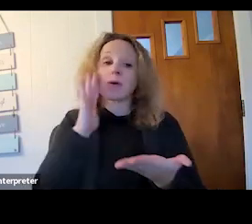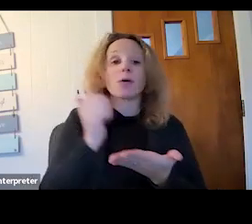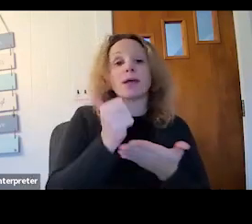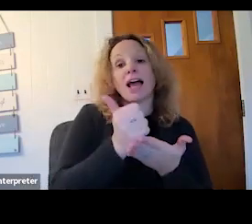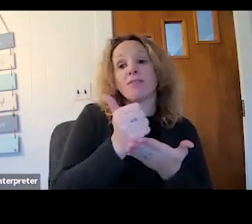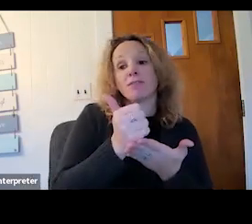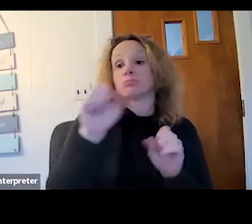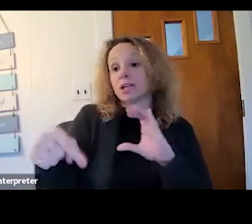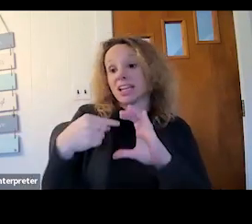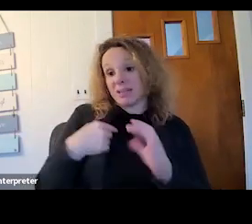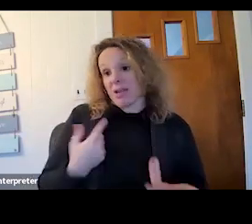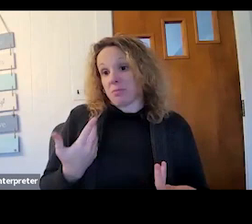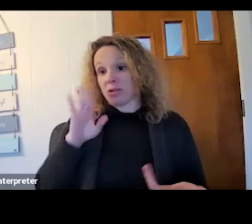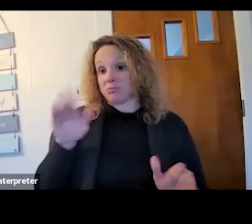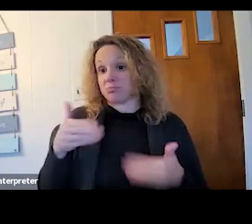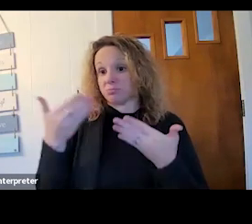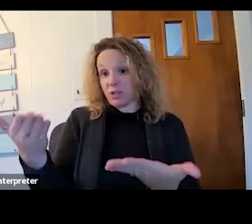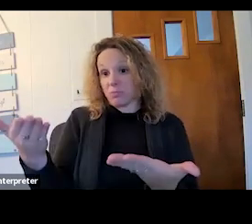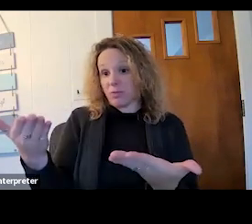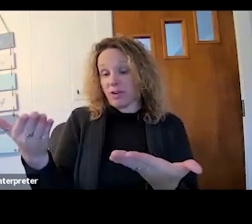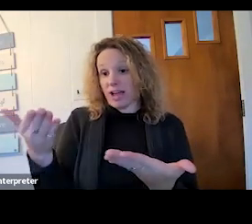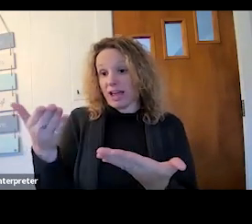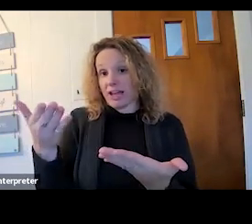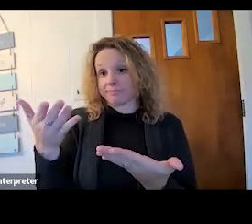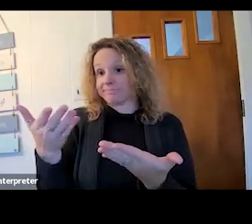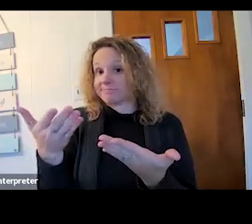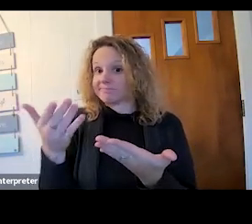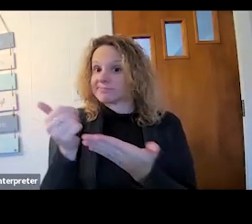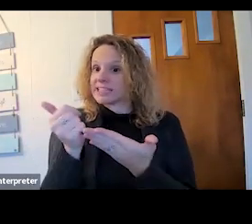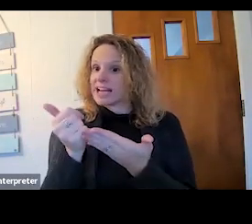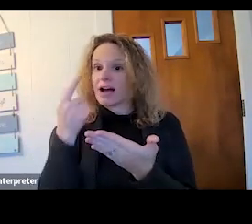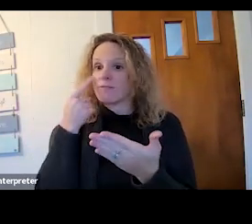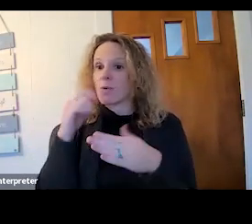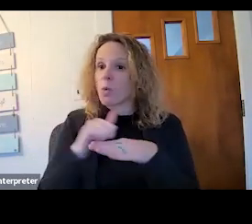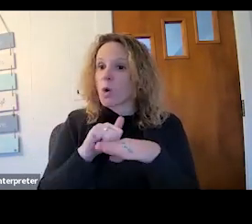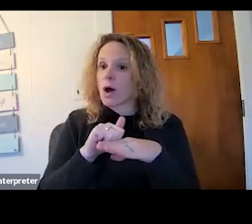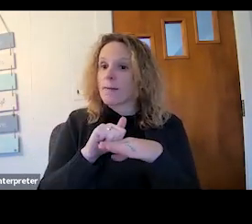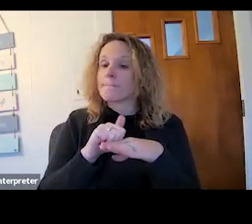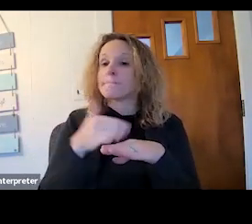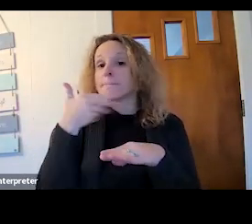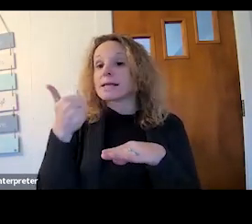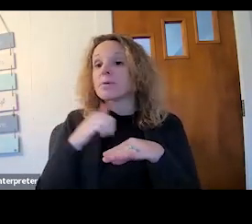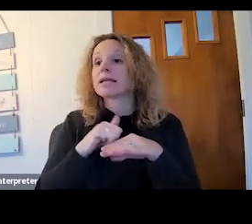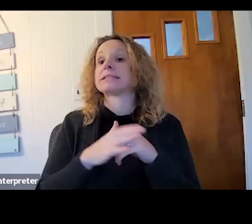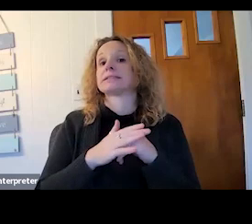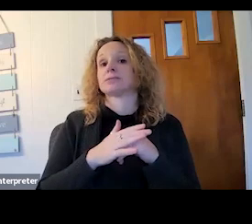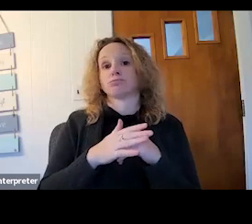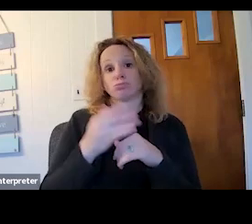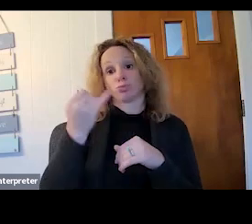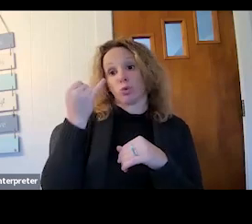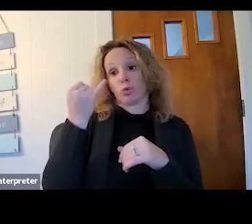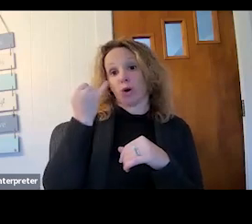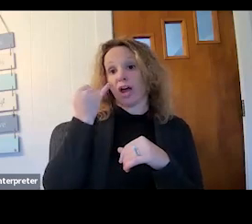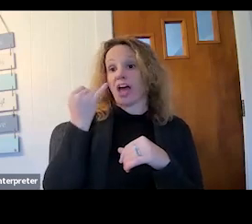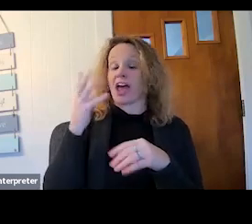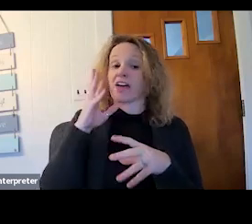also email me and I'll provide you whatever literature we have on best practice standards, or simply engage in conversation to